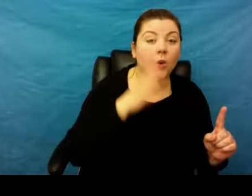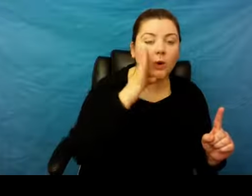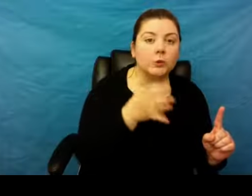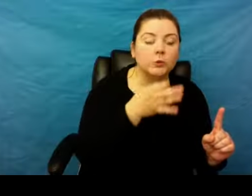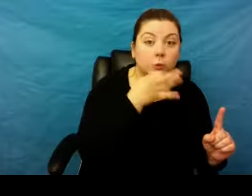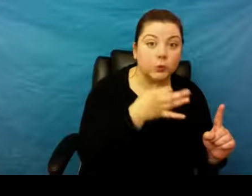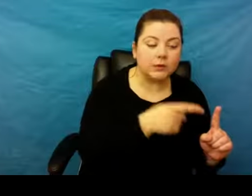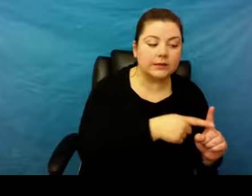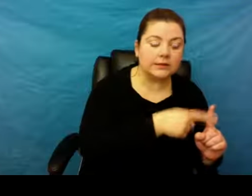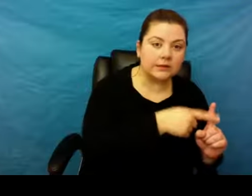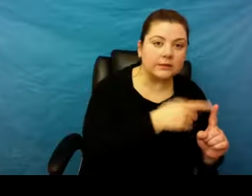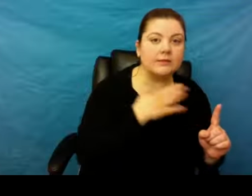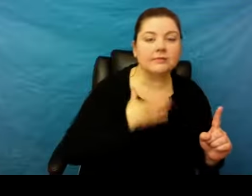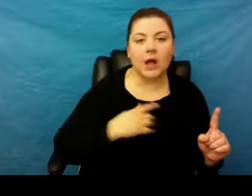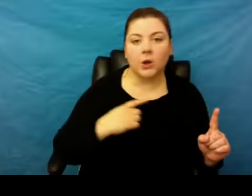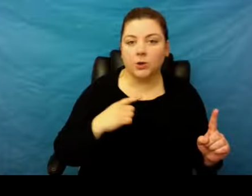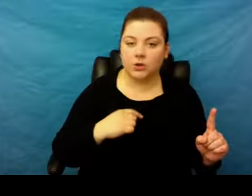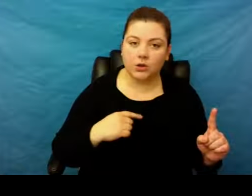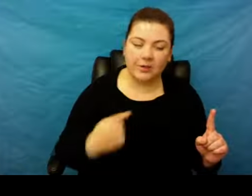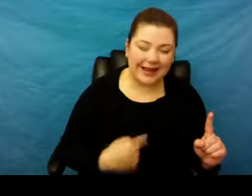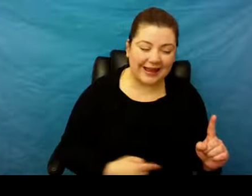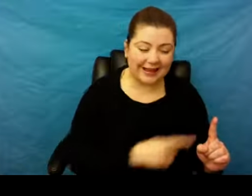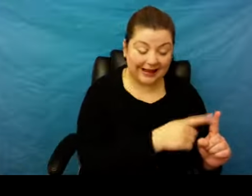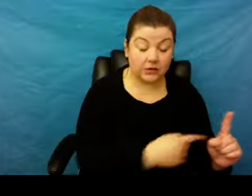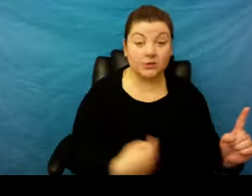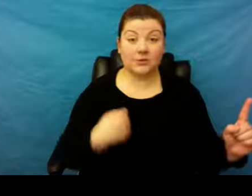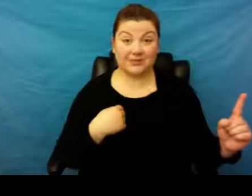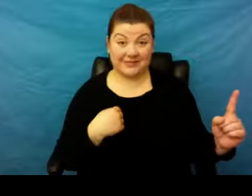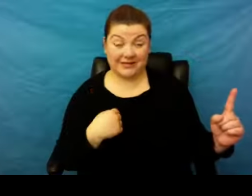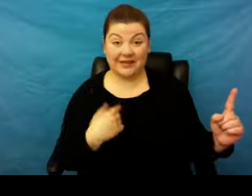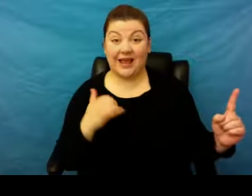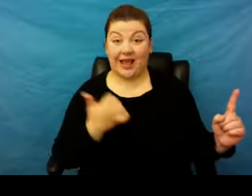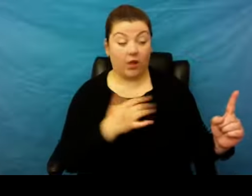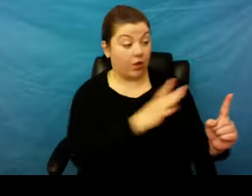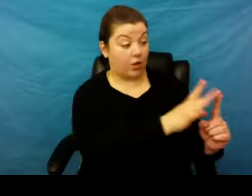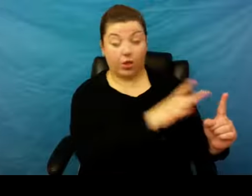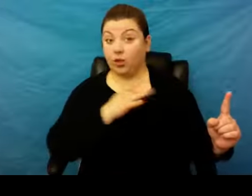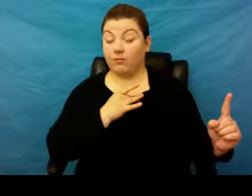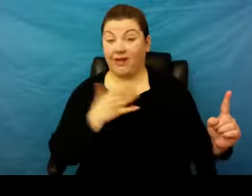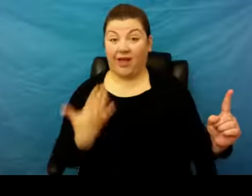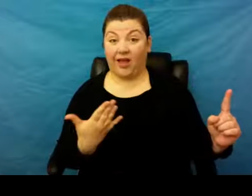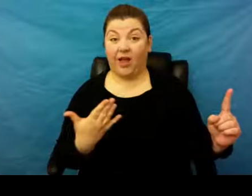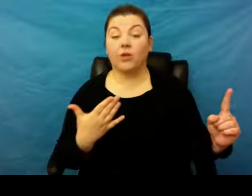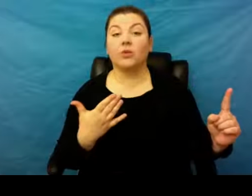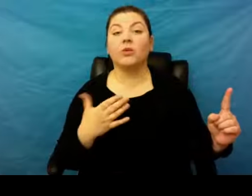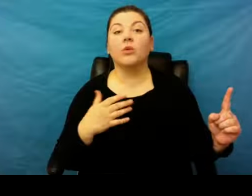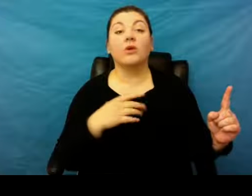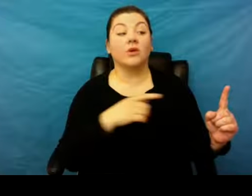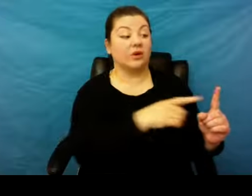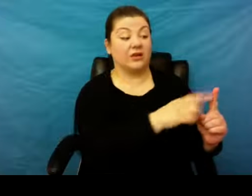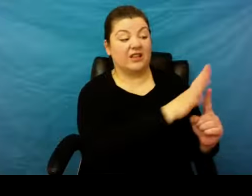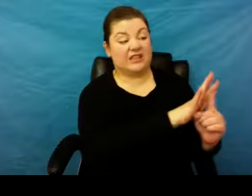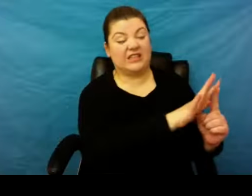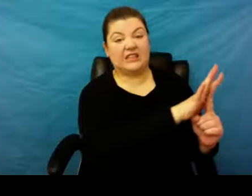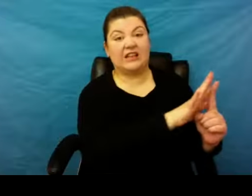going to develop symptoms of this disease. And so the way that you get this is the transmission of the